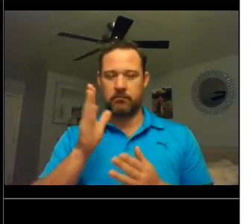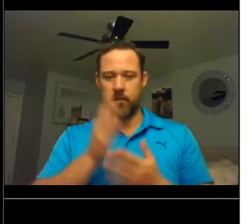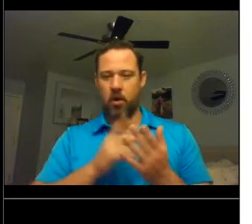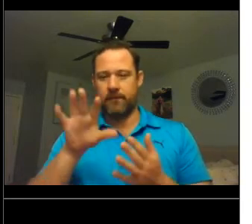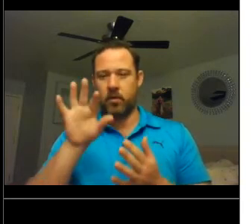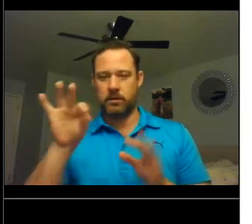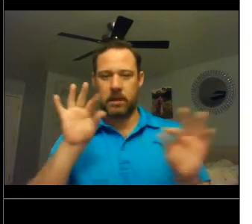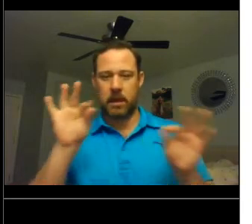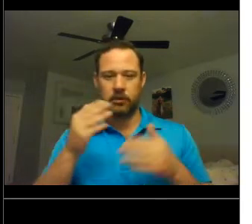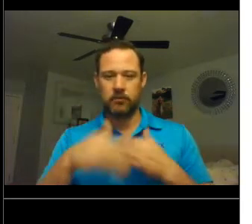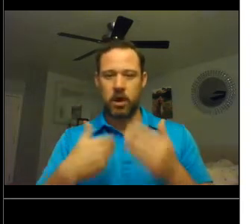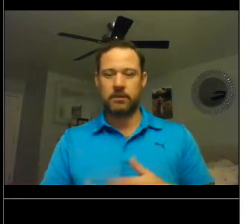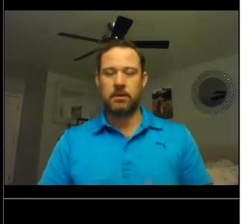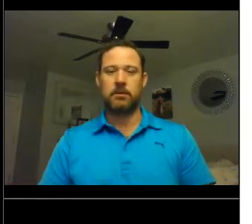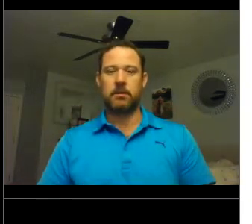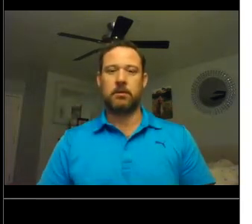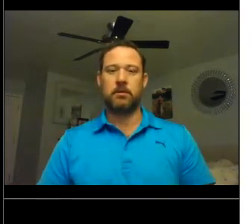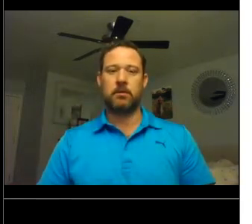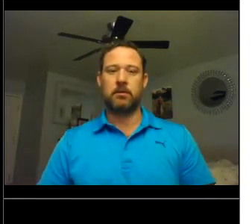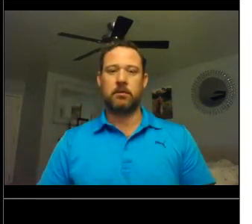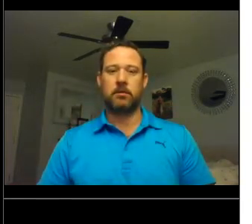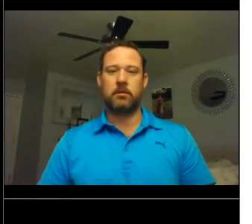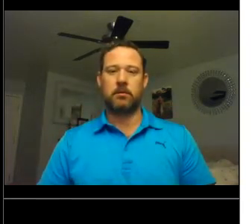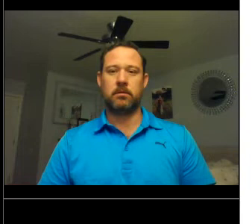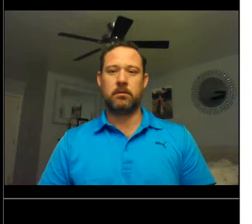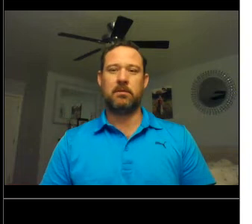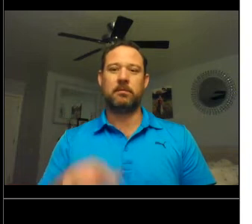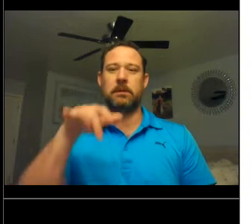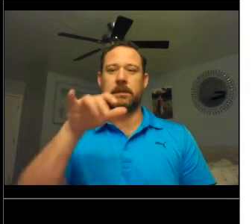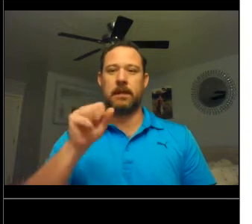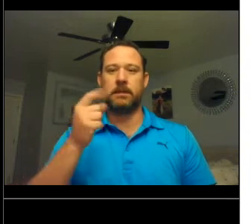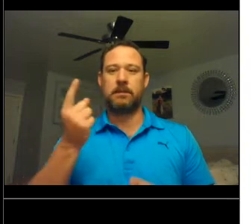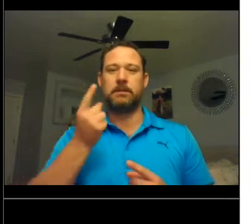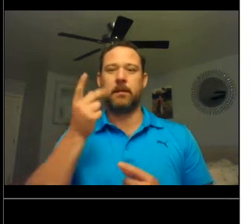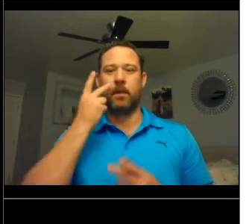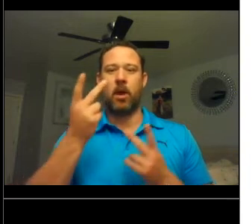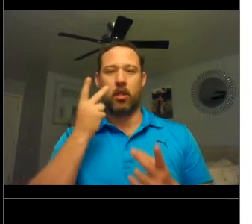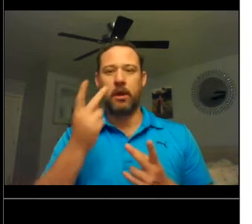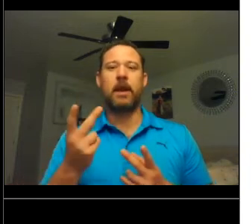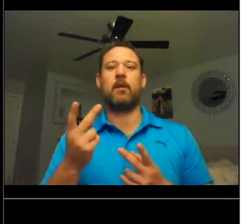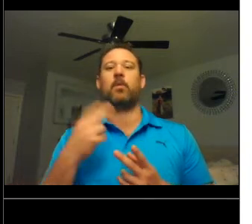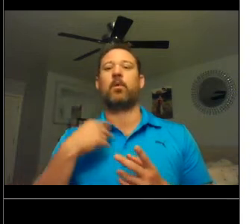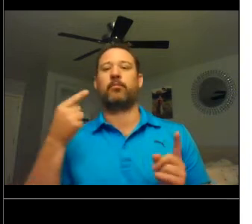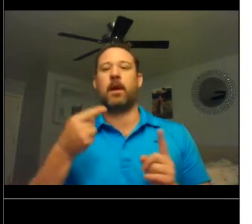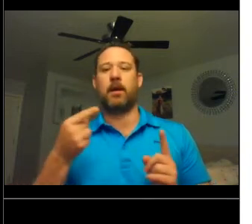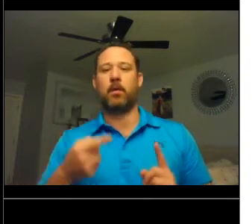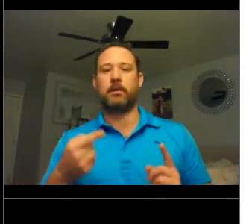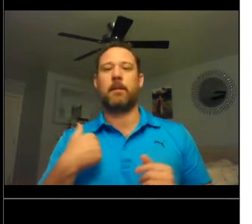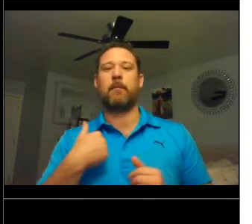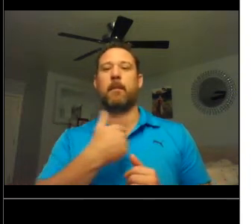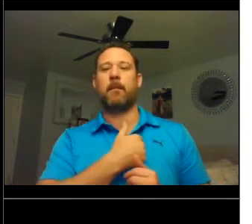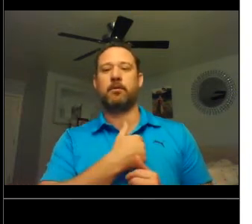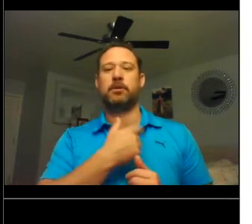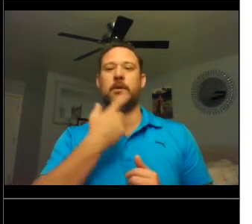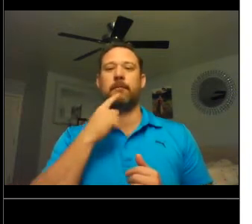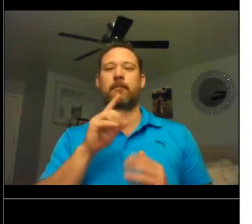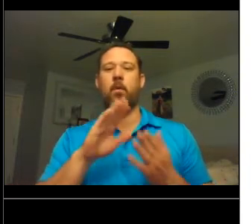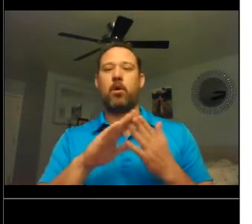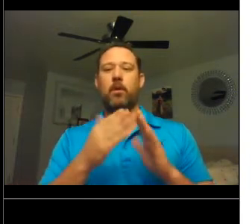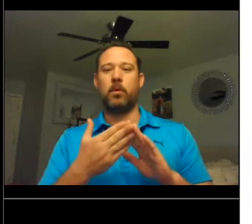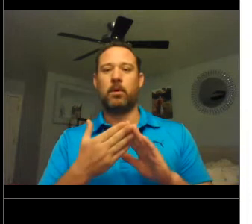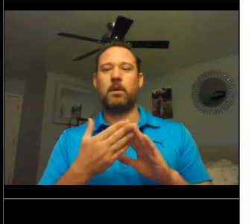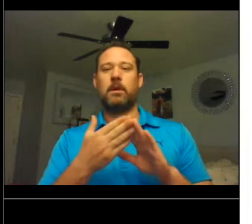participants? Yes, that's something that we're looking at. We're prioritizing membership for communities